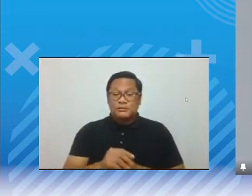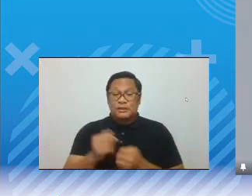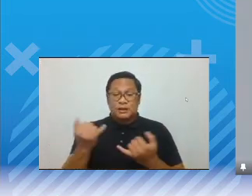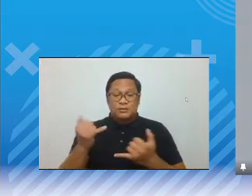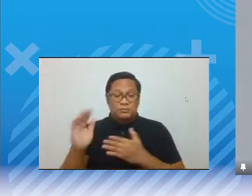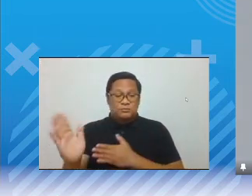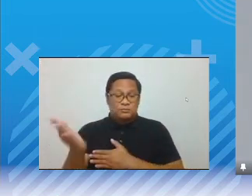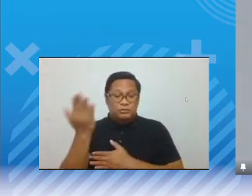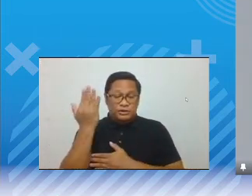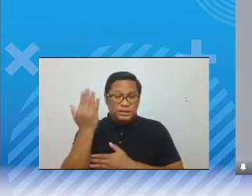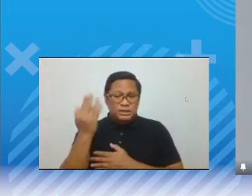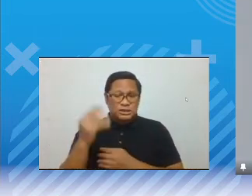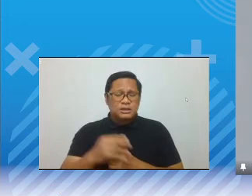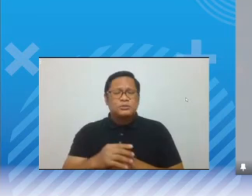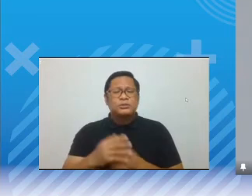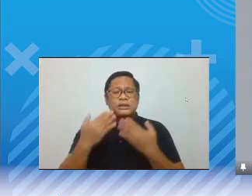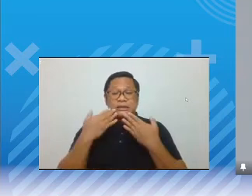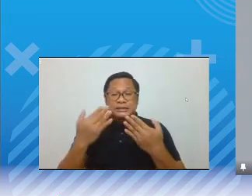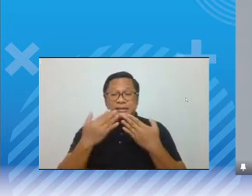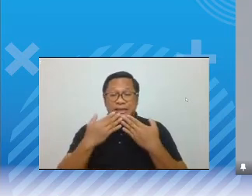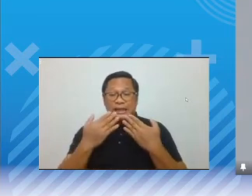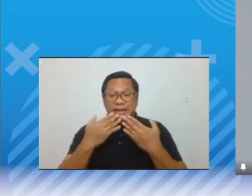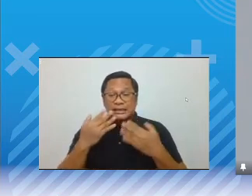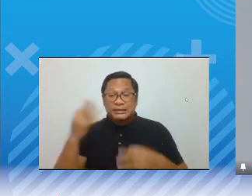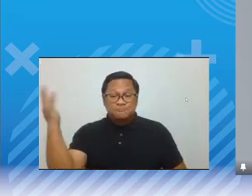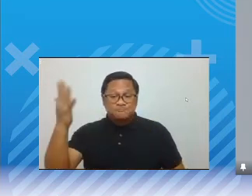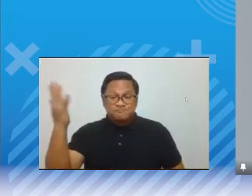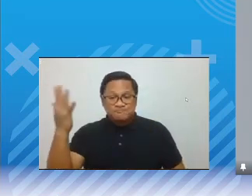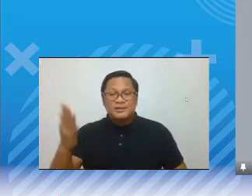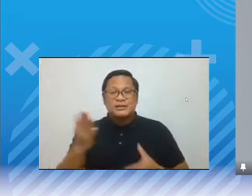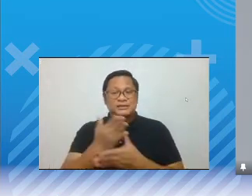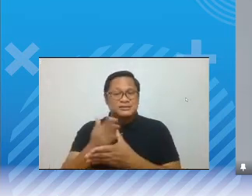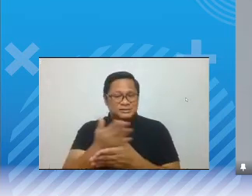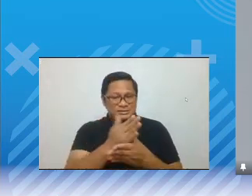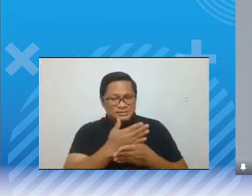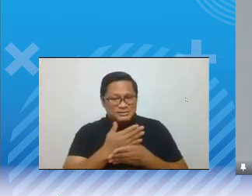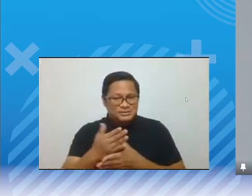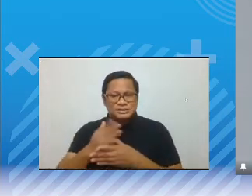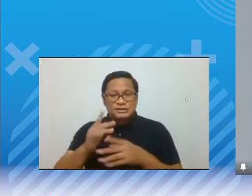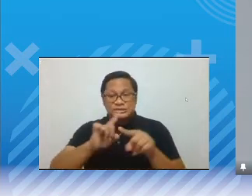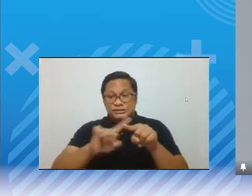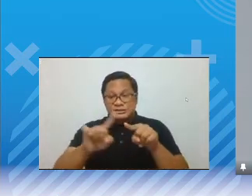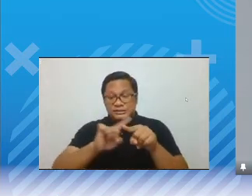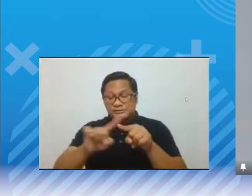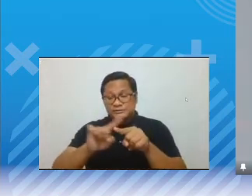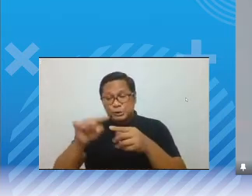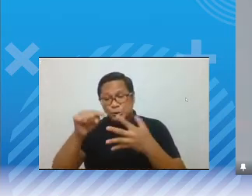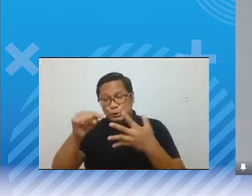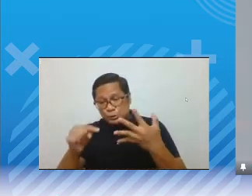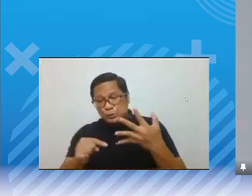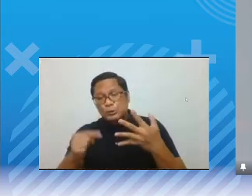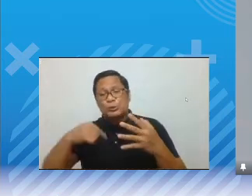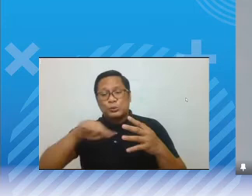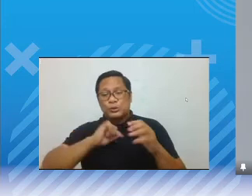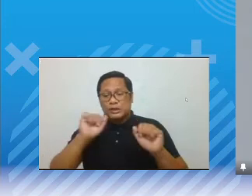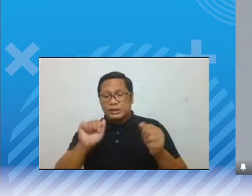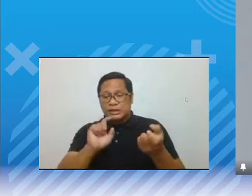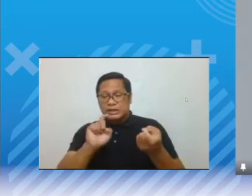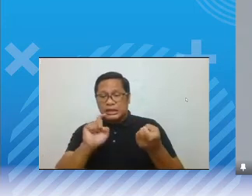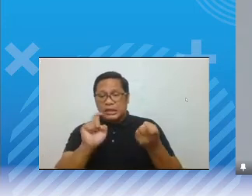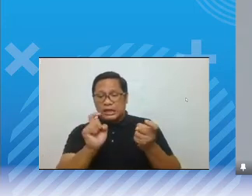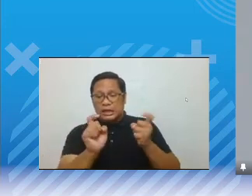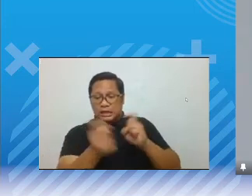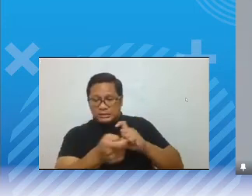thank the speakers who shared to us the different ways by which we can adjust to this new normal.